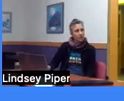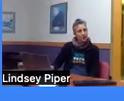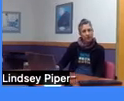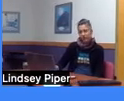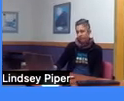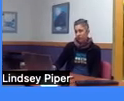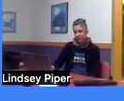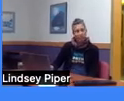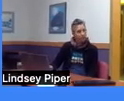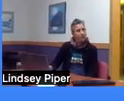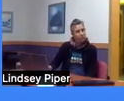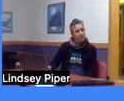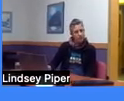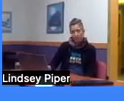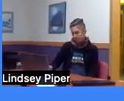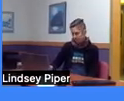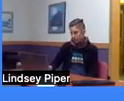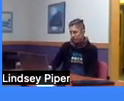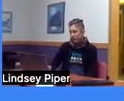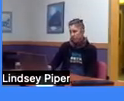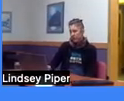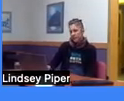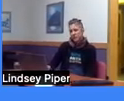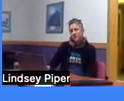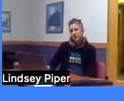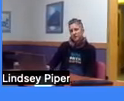need, a heating pad. Having a thermometer is good.